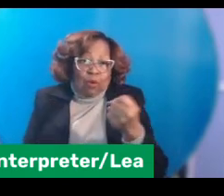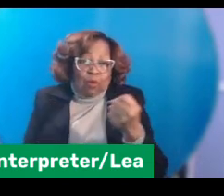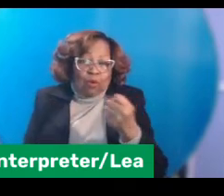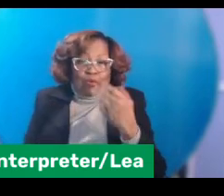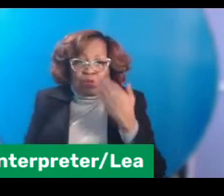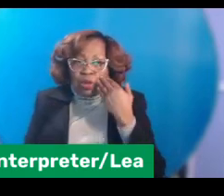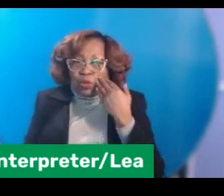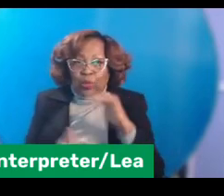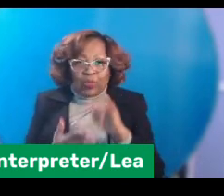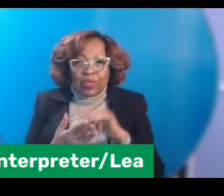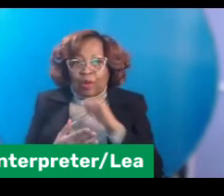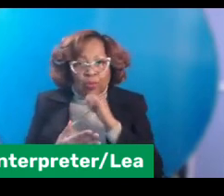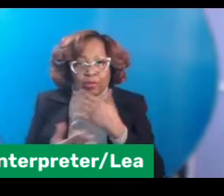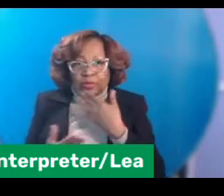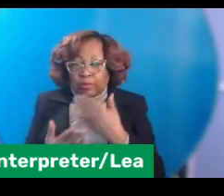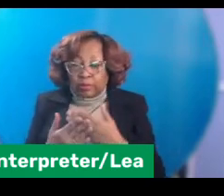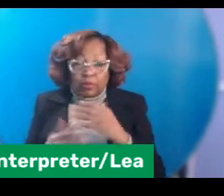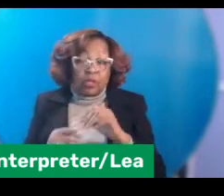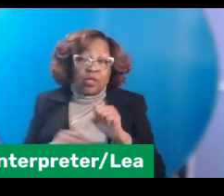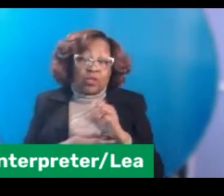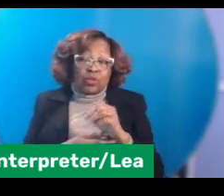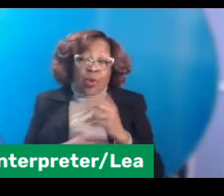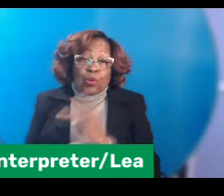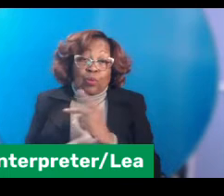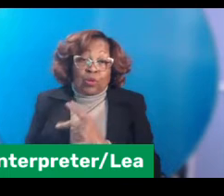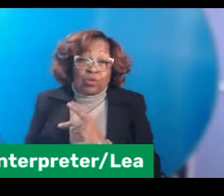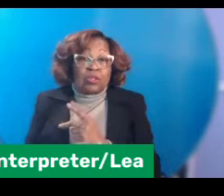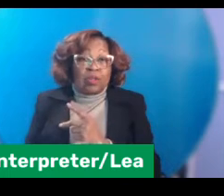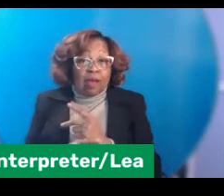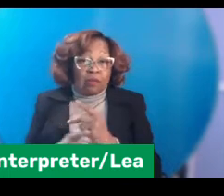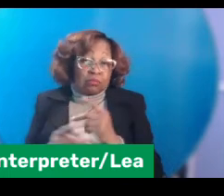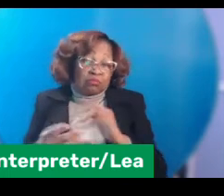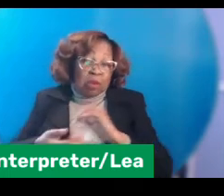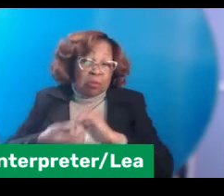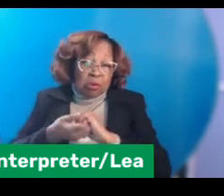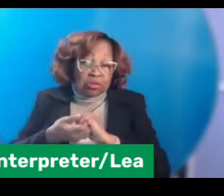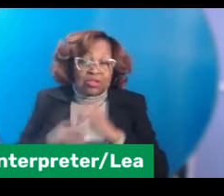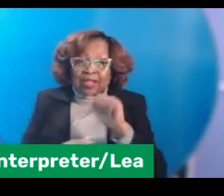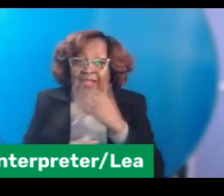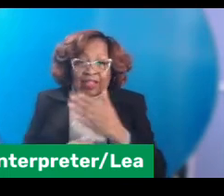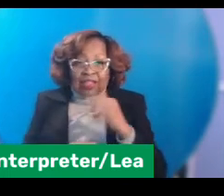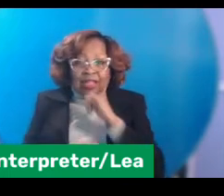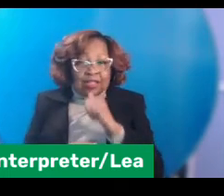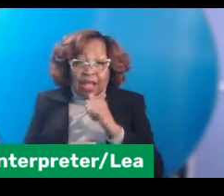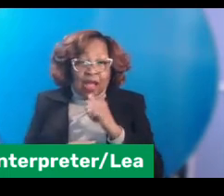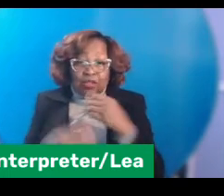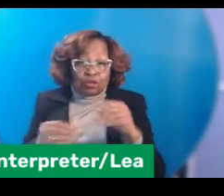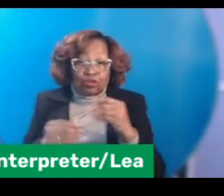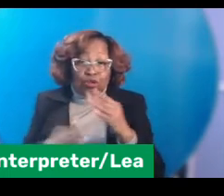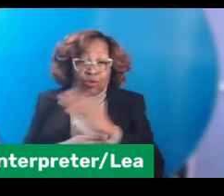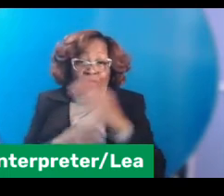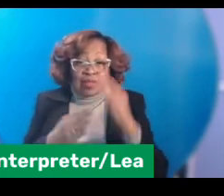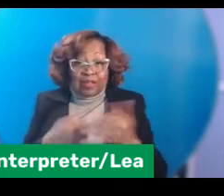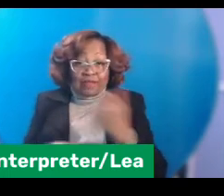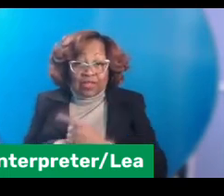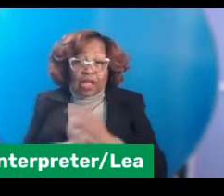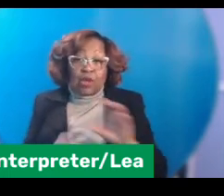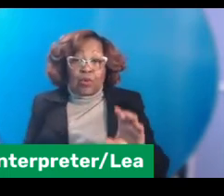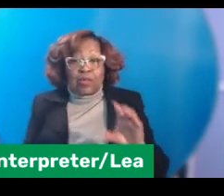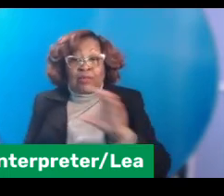wasn't sustainable. So we worked out a partnership where anything not sold at the end of the day would go to Pastor